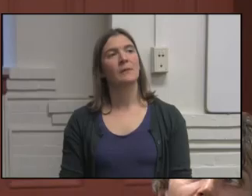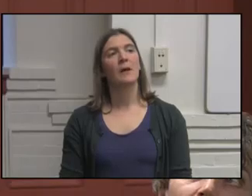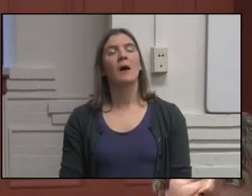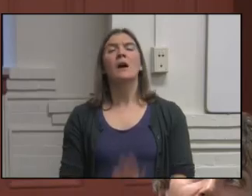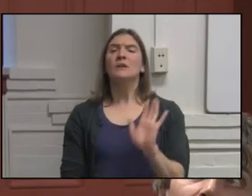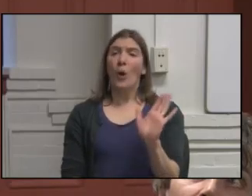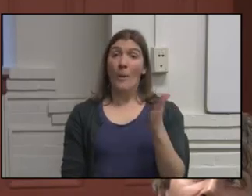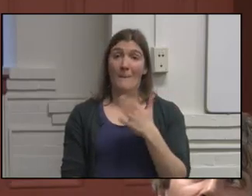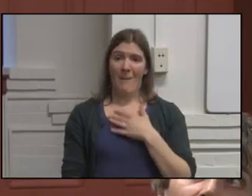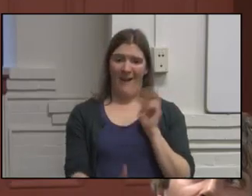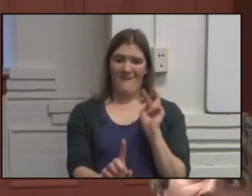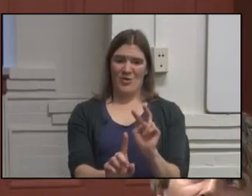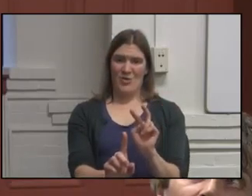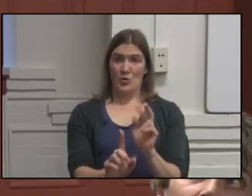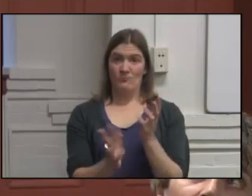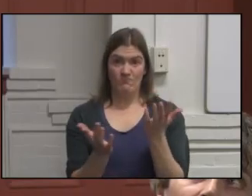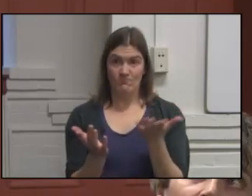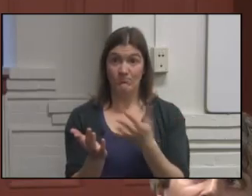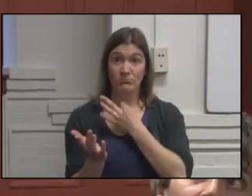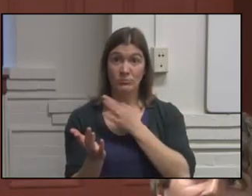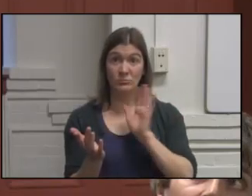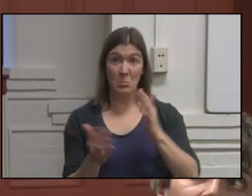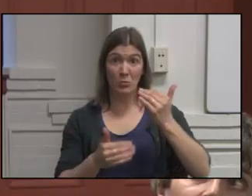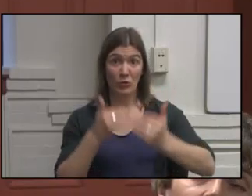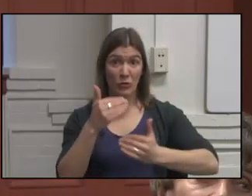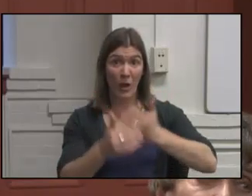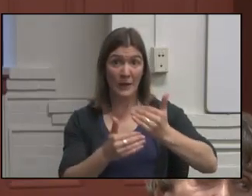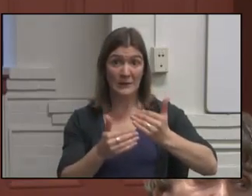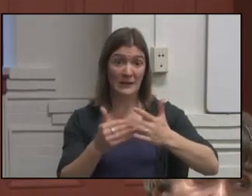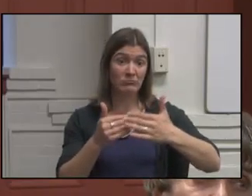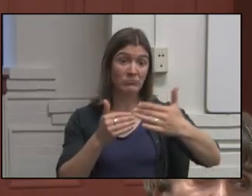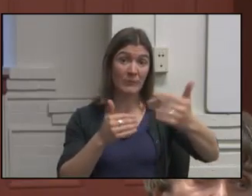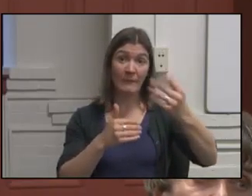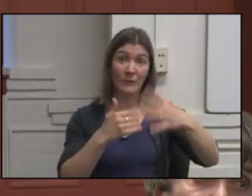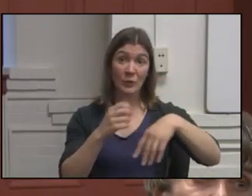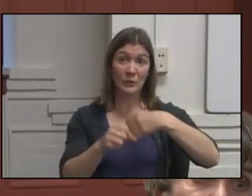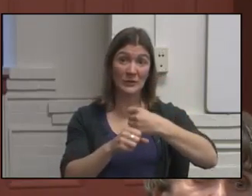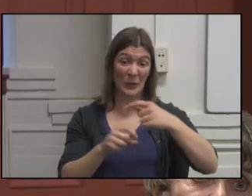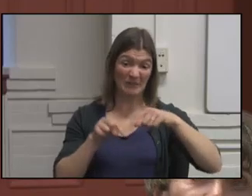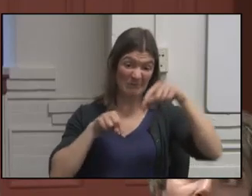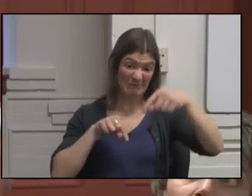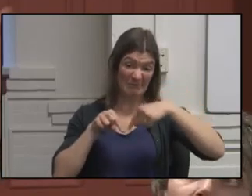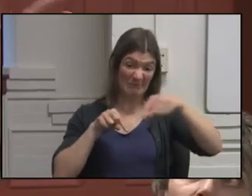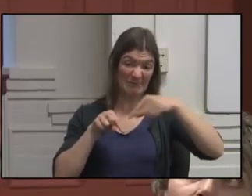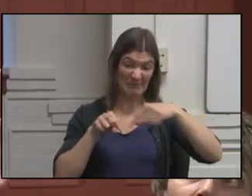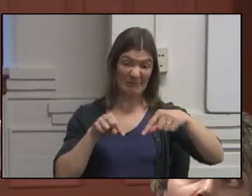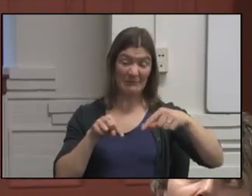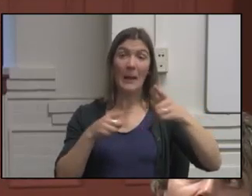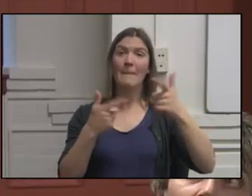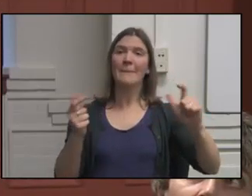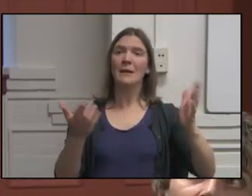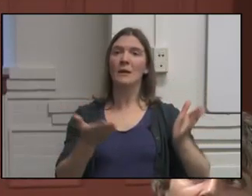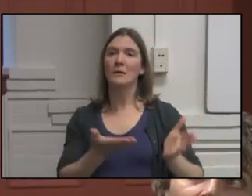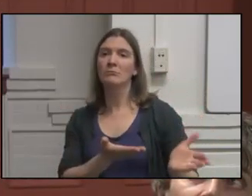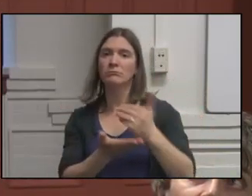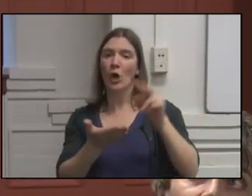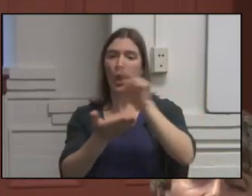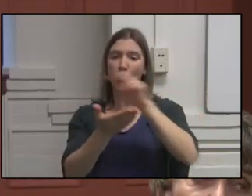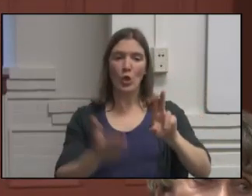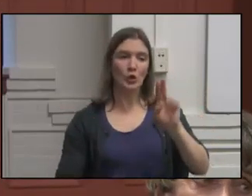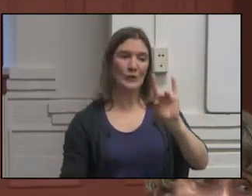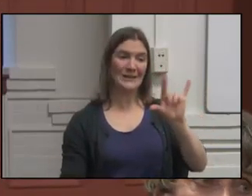First of all, I'm not sure exactly what the process is going to look like over the coming year for the bigger review of the